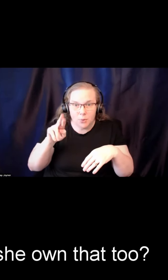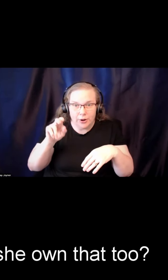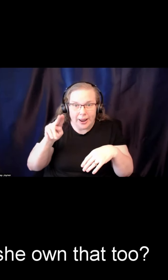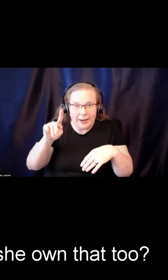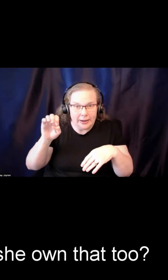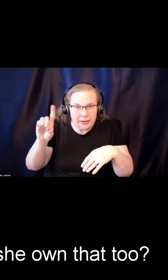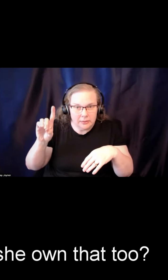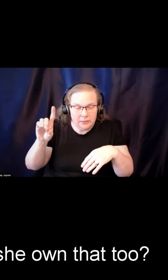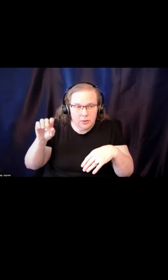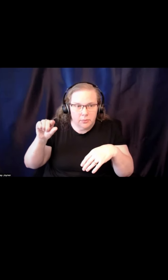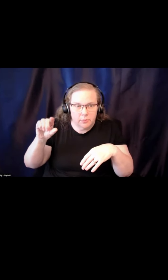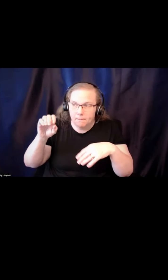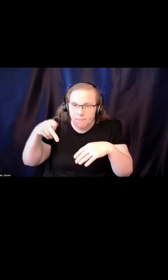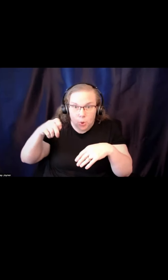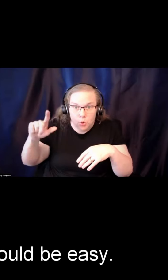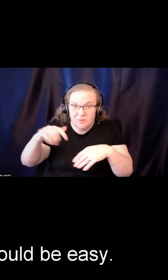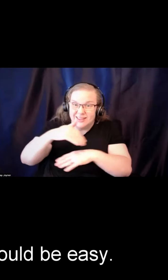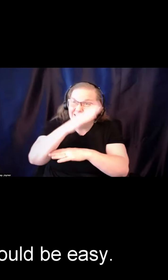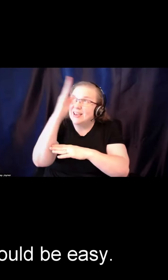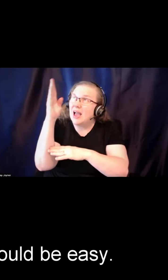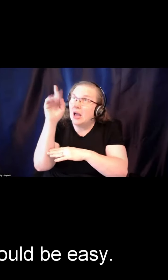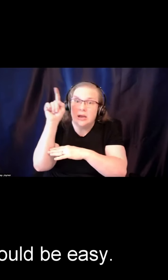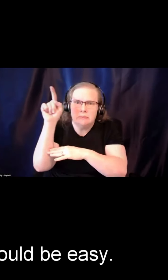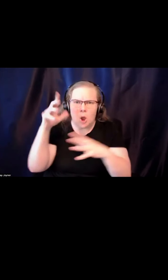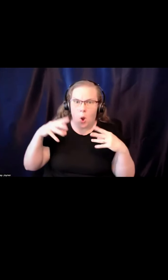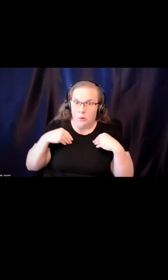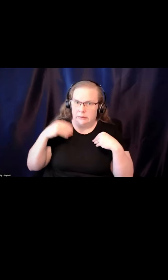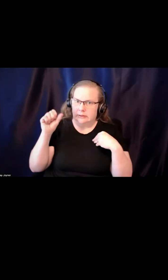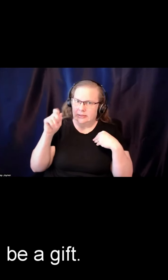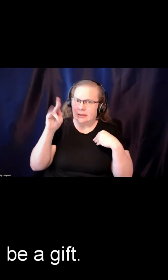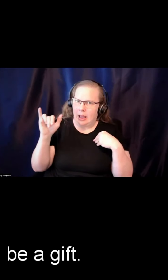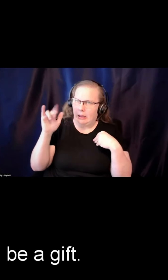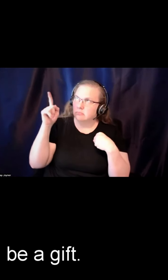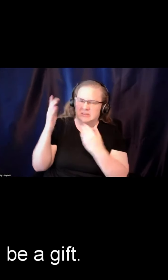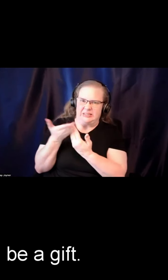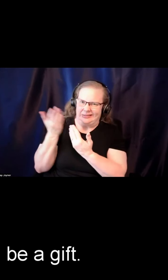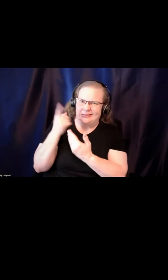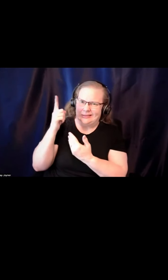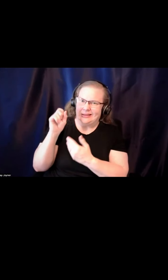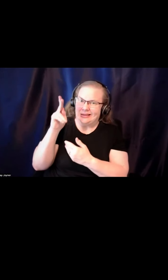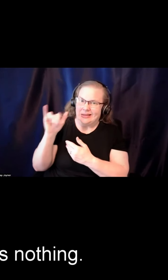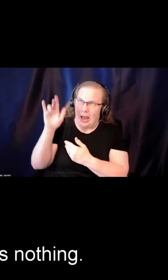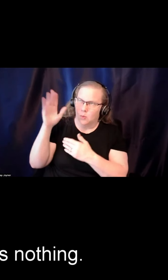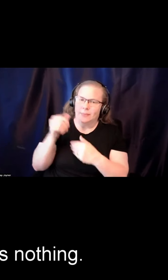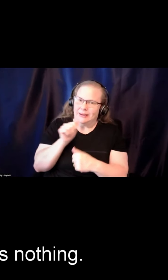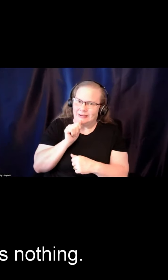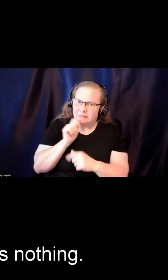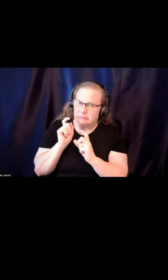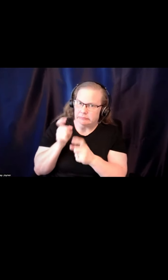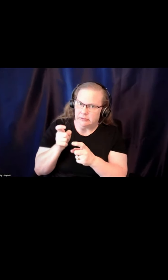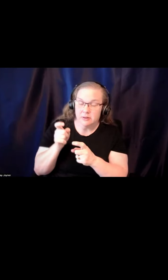above. Does she own that too? Owning the sky would be easy. The sky would be a gift. The sky